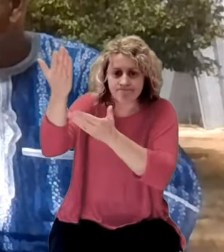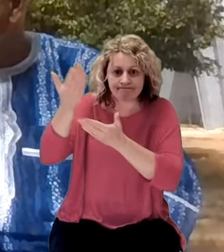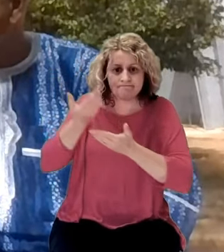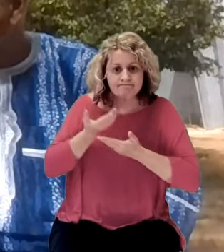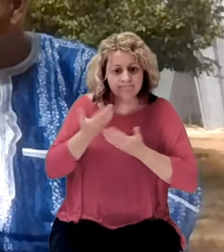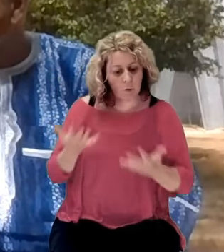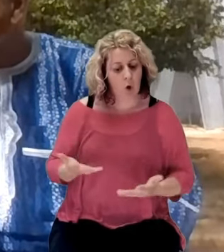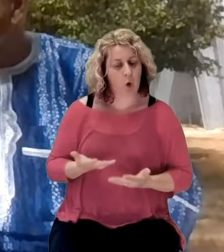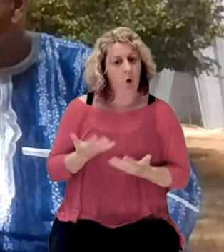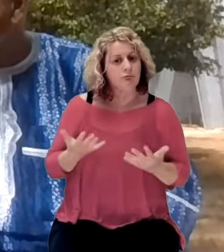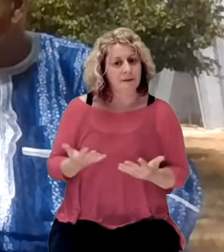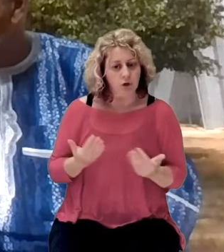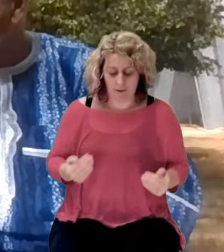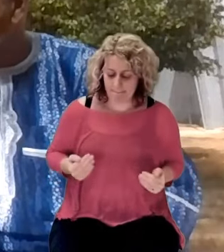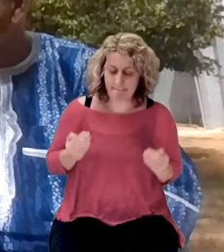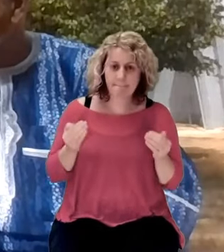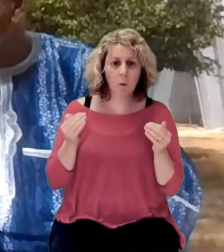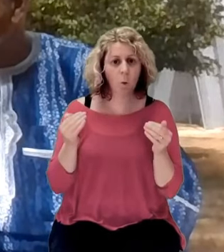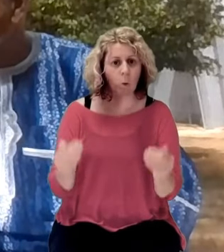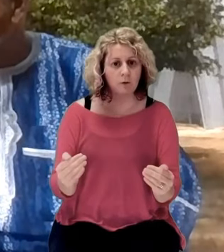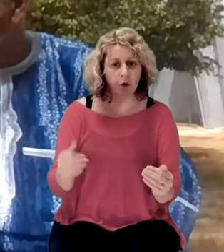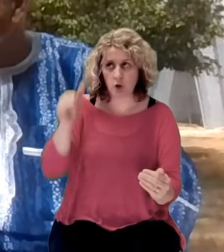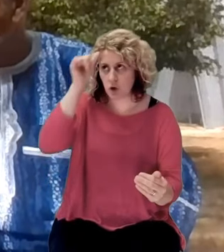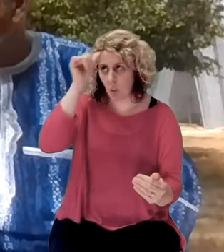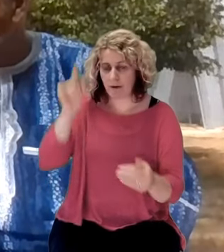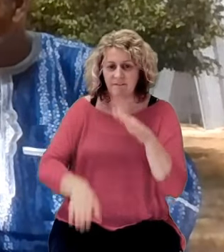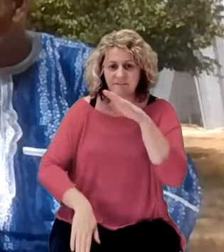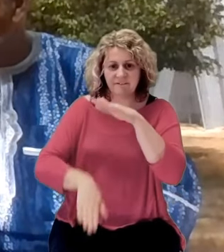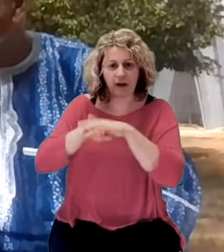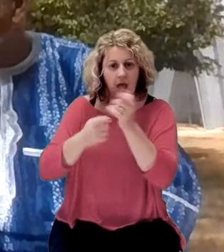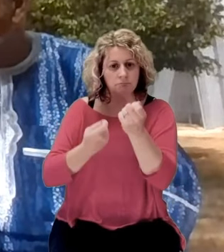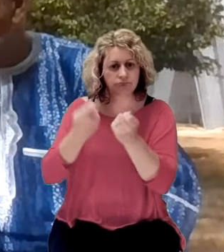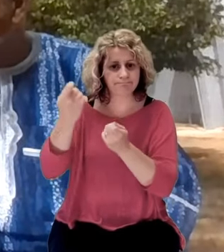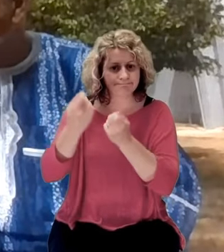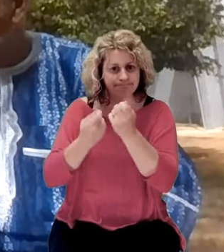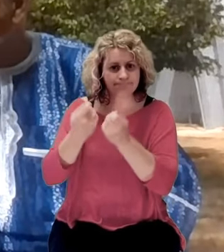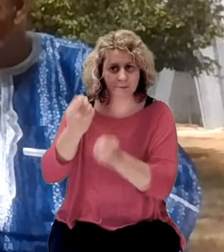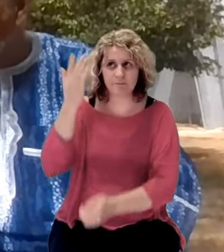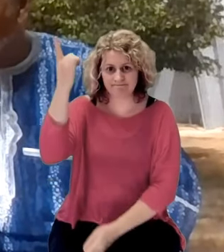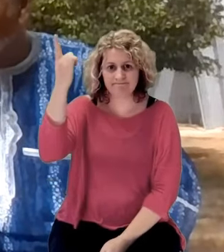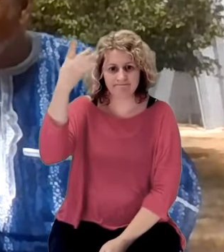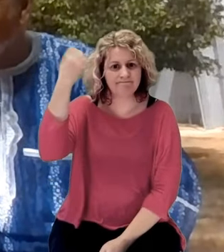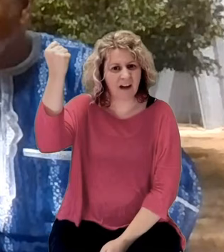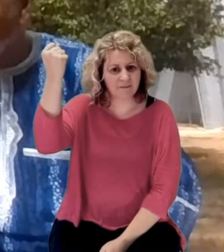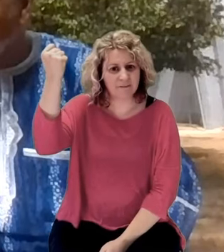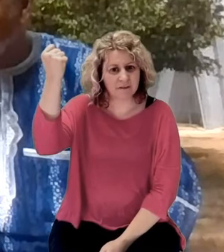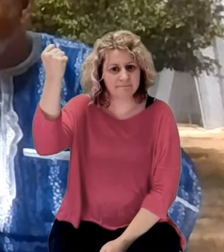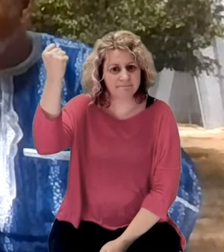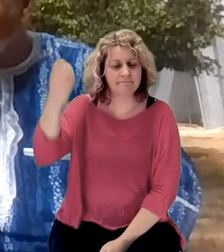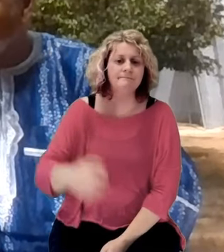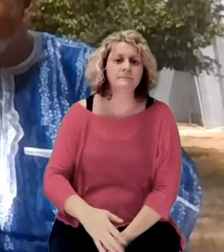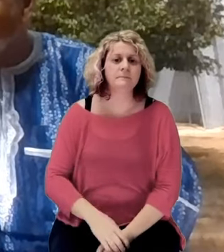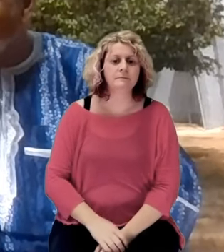us courage to move on, knowing that He is in full control and He